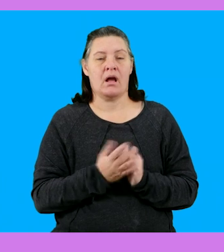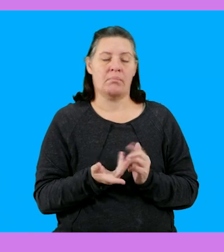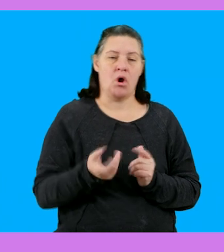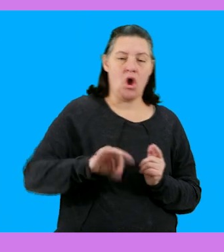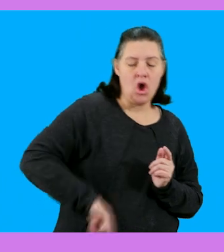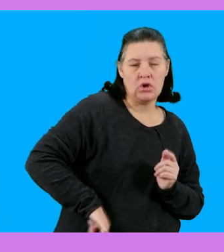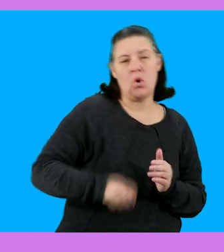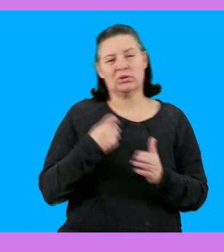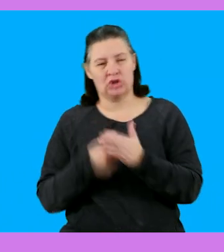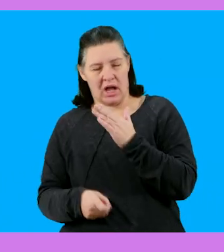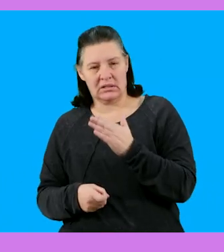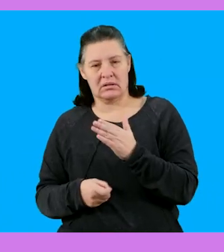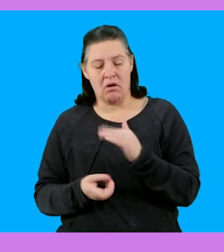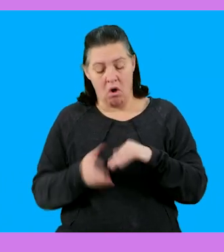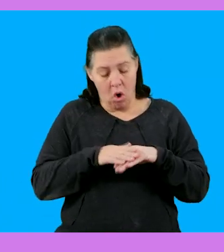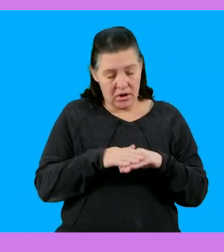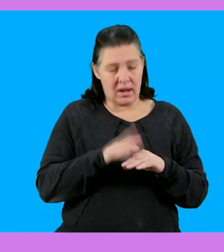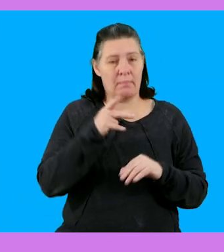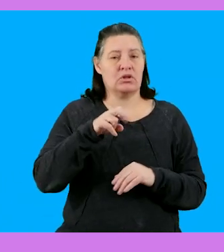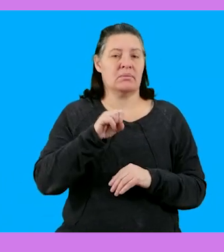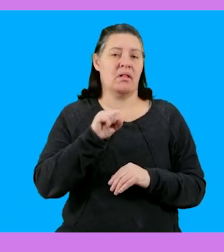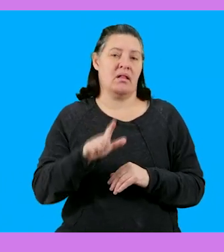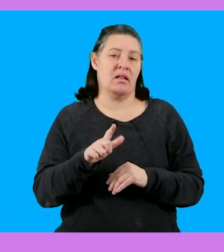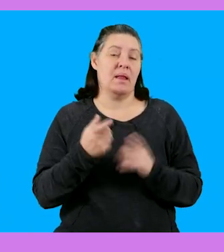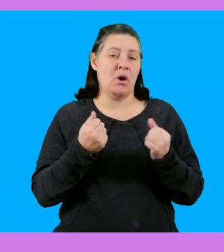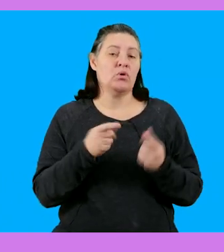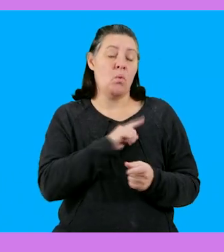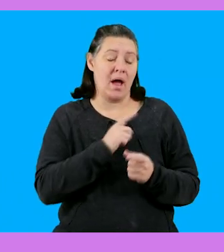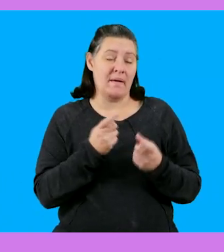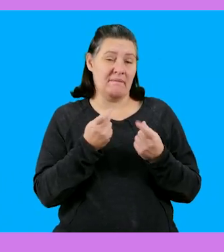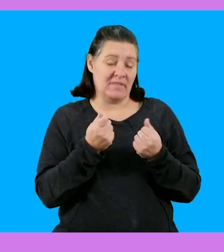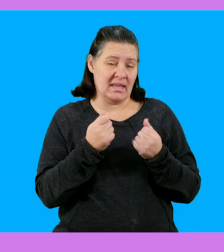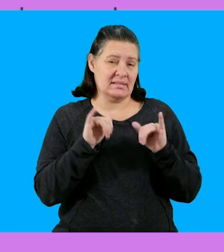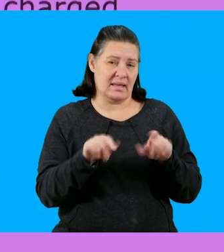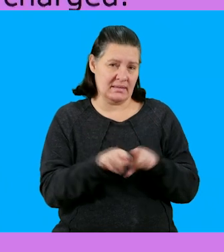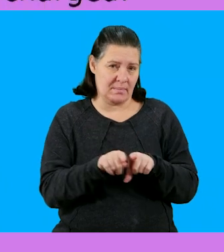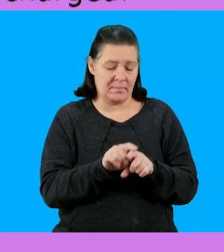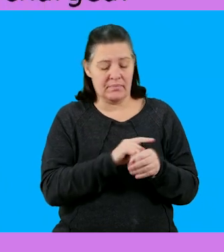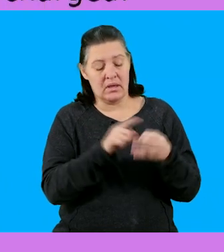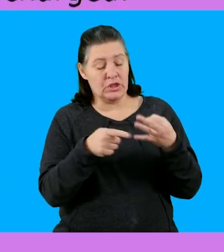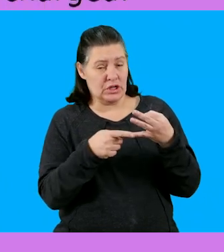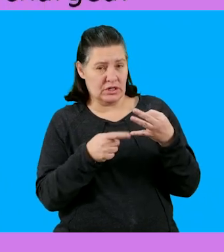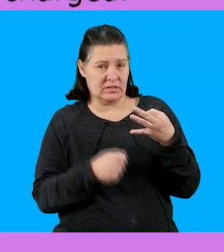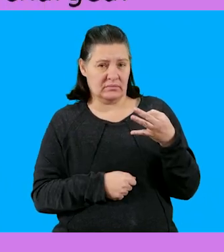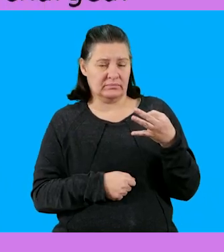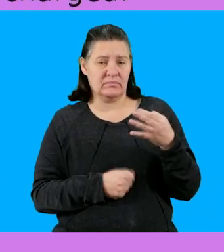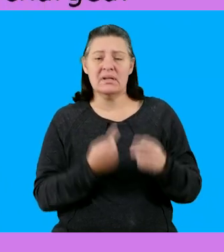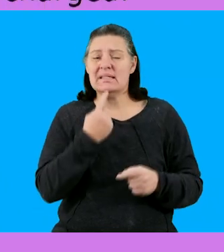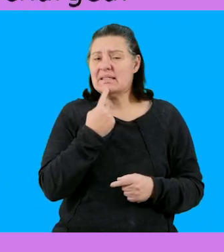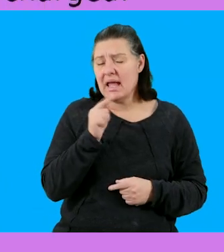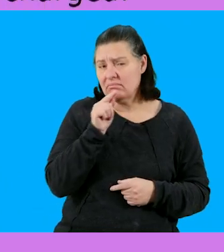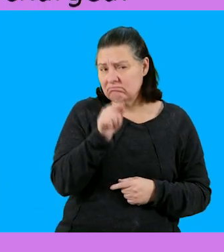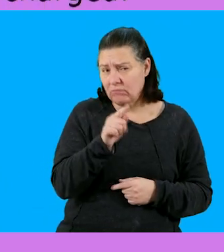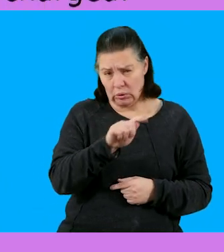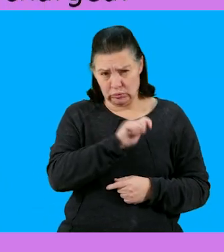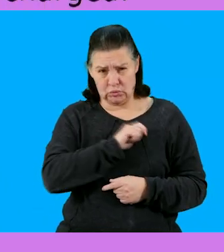earned, or it can be charged on the principal amount due only. Fees remain the same. Then our third question. State